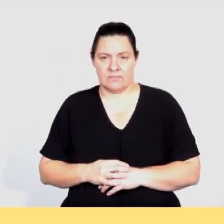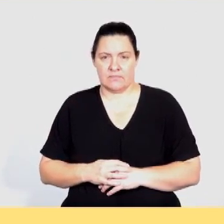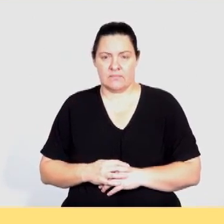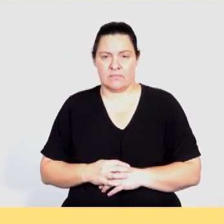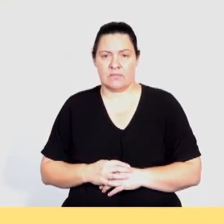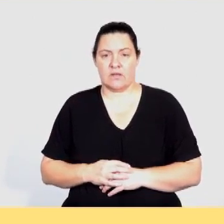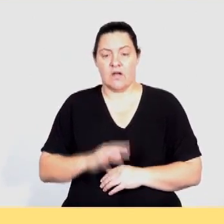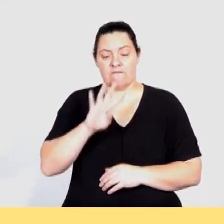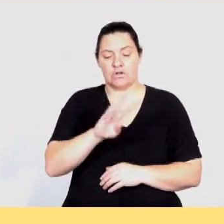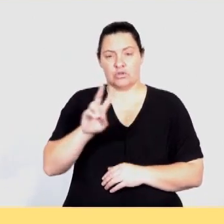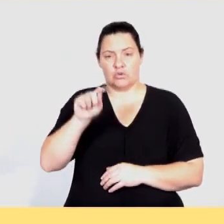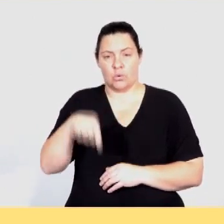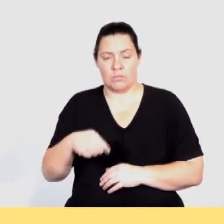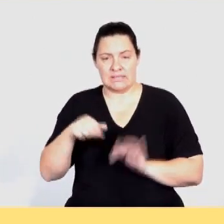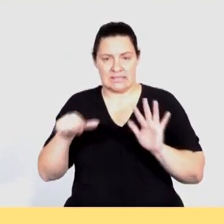14,700.